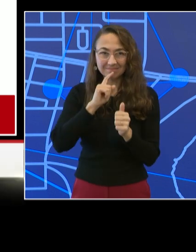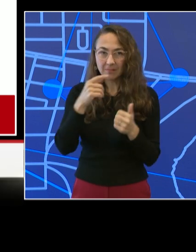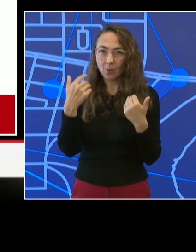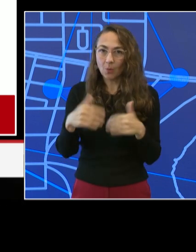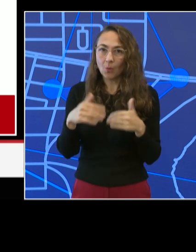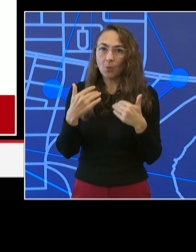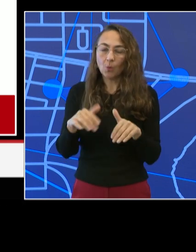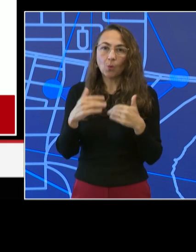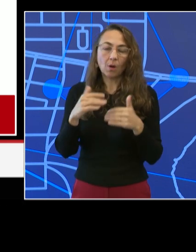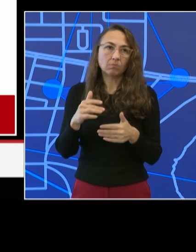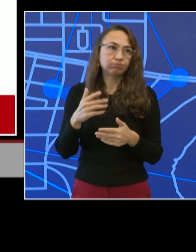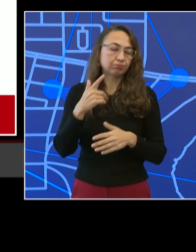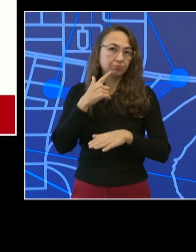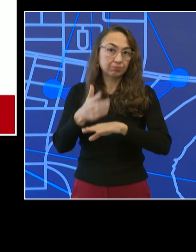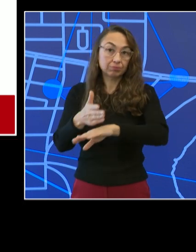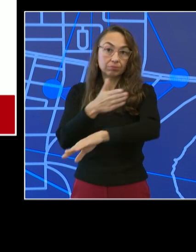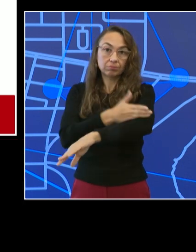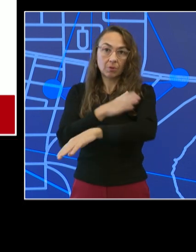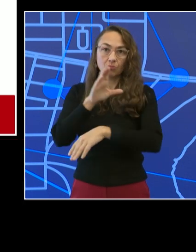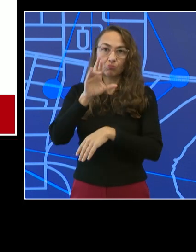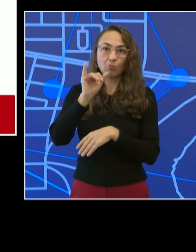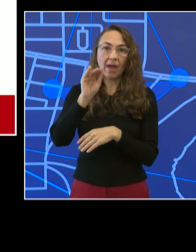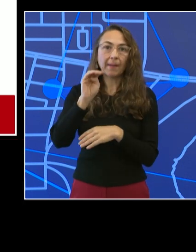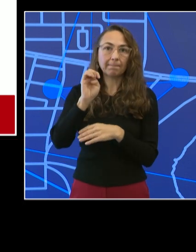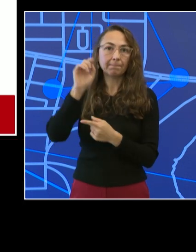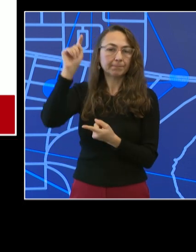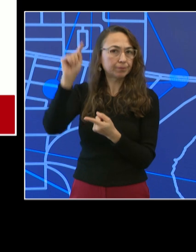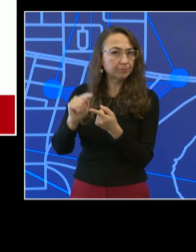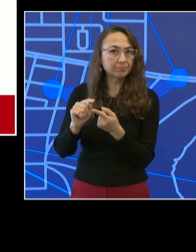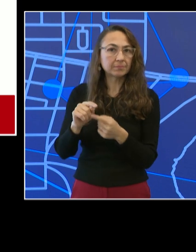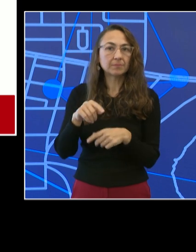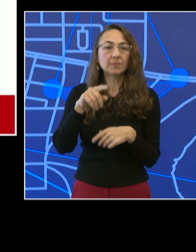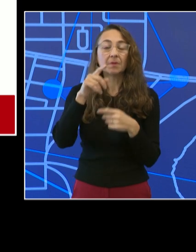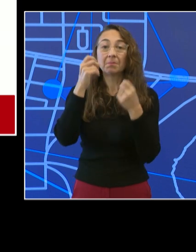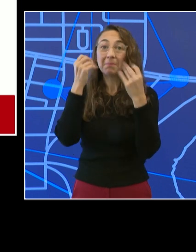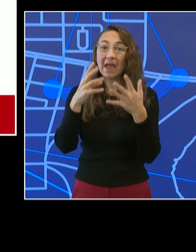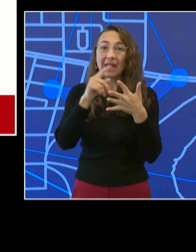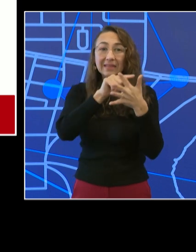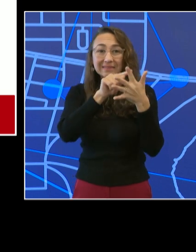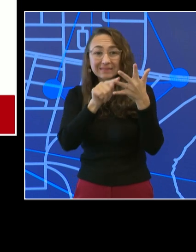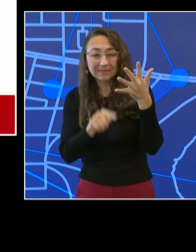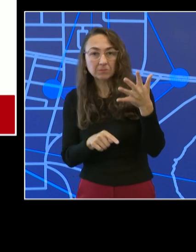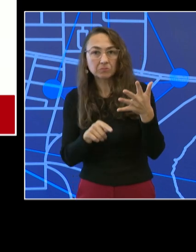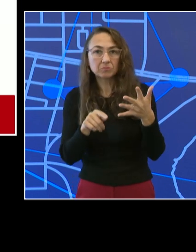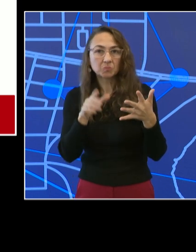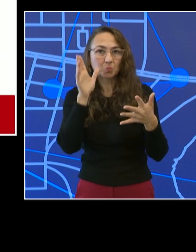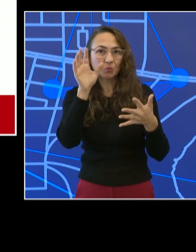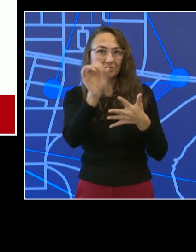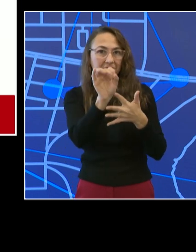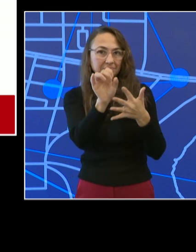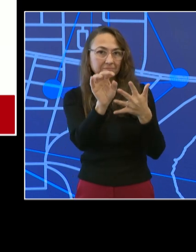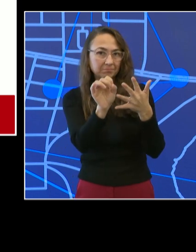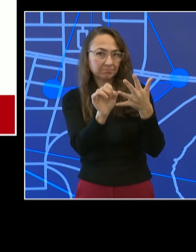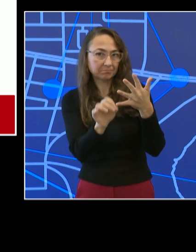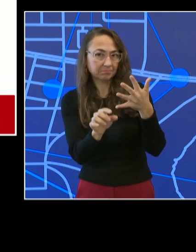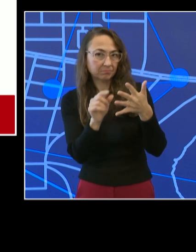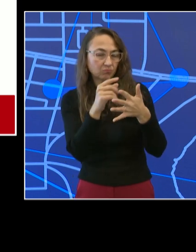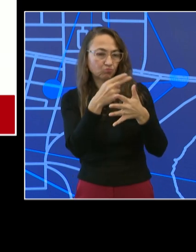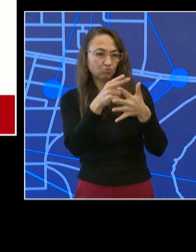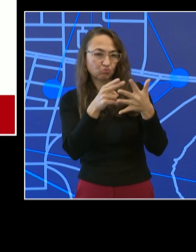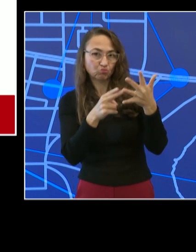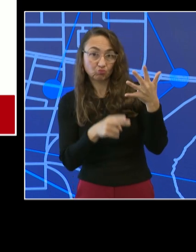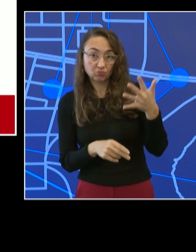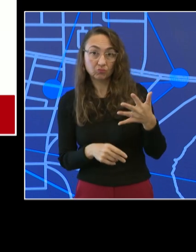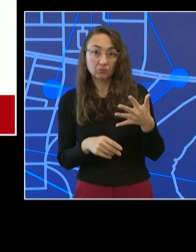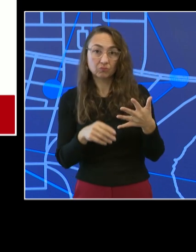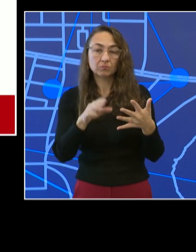so just covering some of them that we thought were key in helping us to both drive down crime and also to help our residents